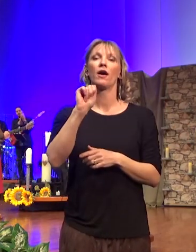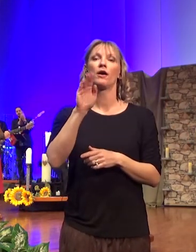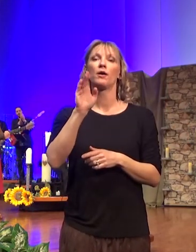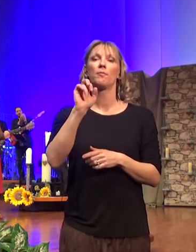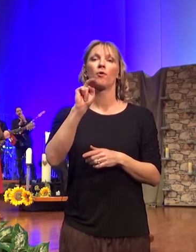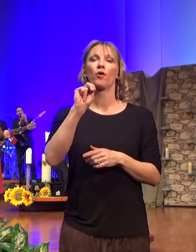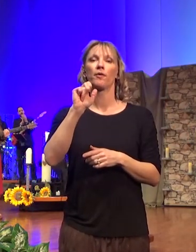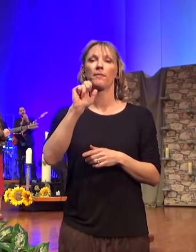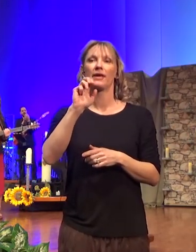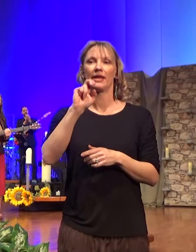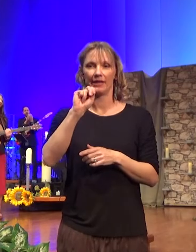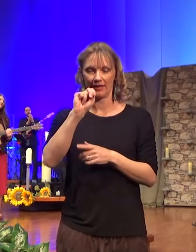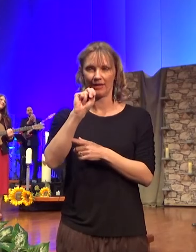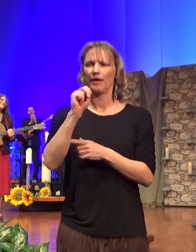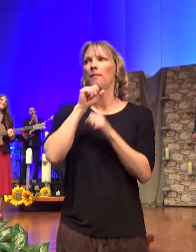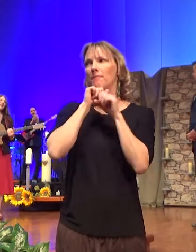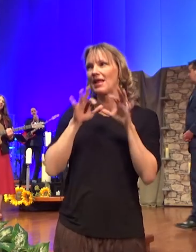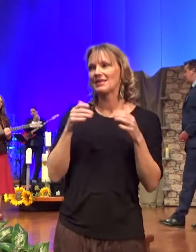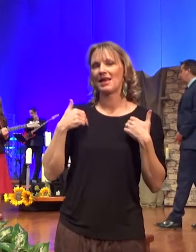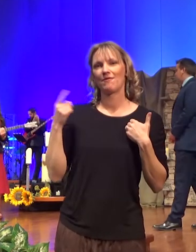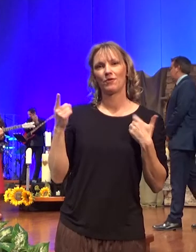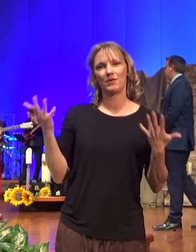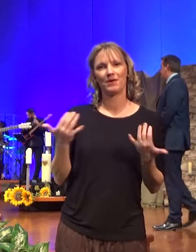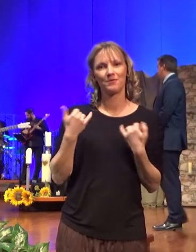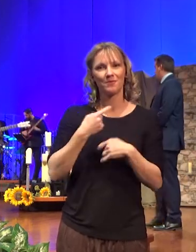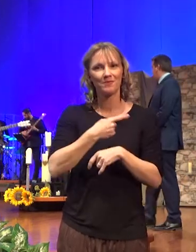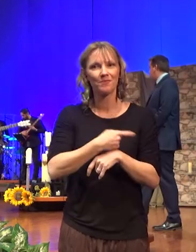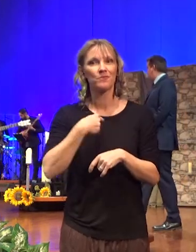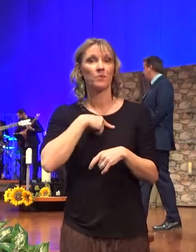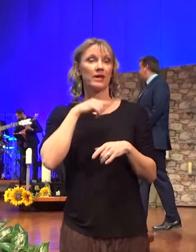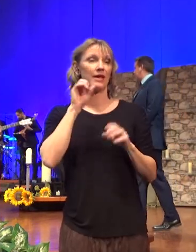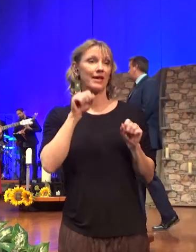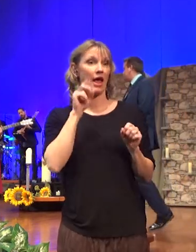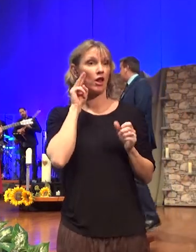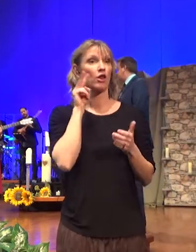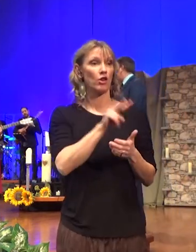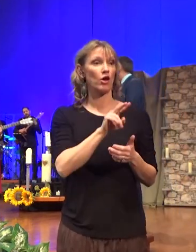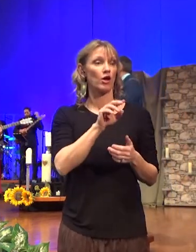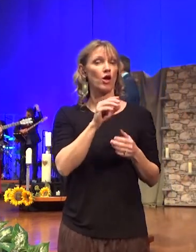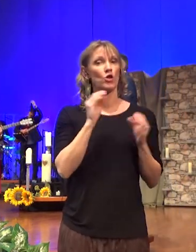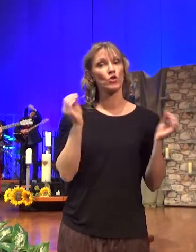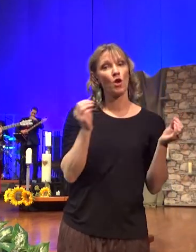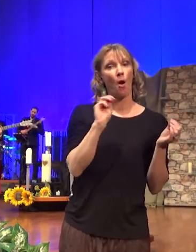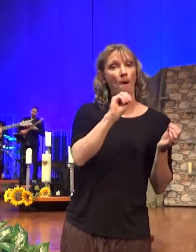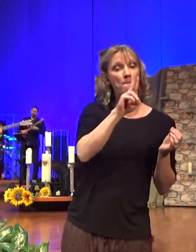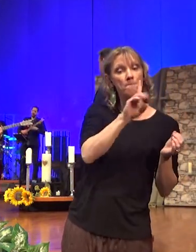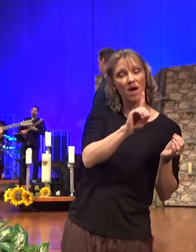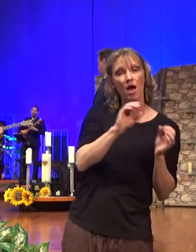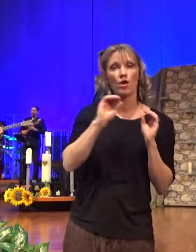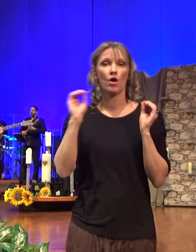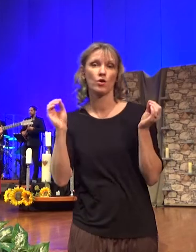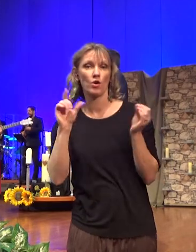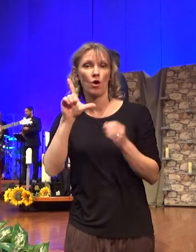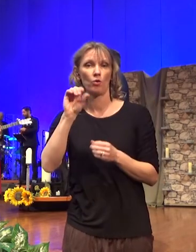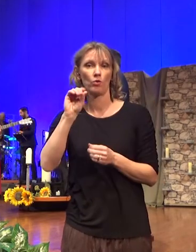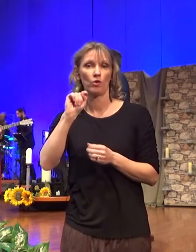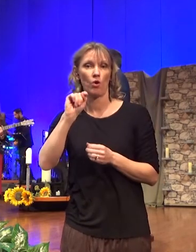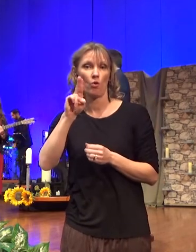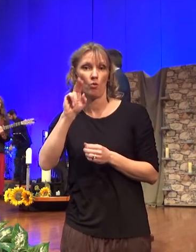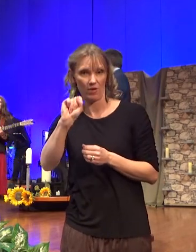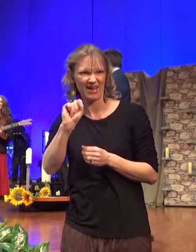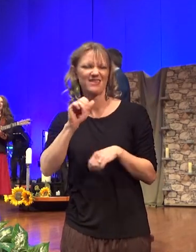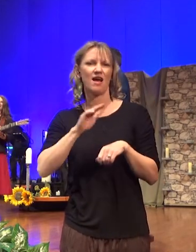Laura Berman, everyone, such a blessing to have you here today. And we can look up No Mud, No Lotus on iTunes, maybe